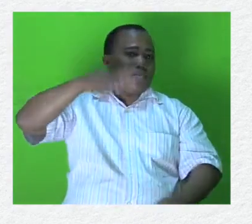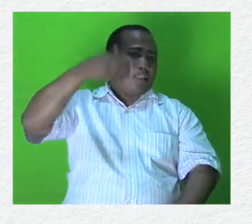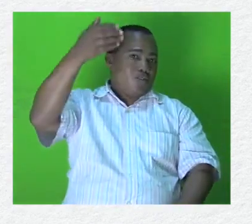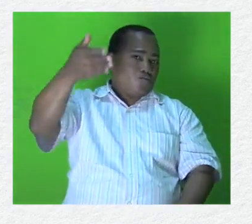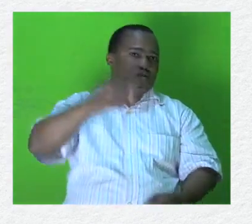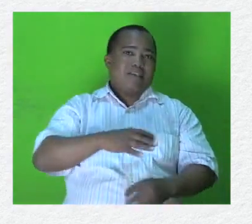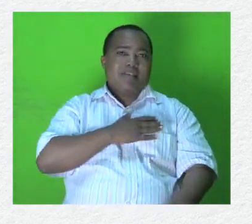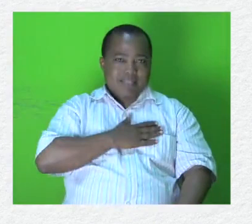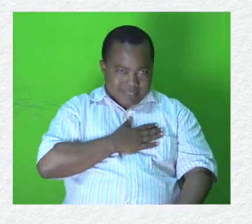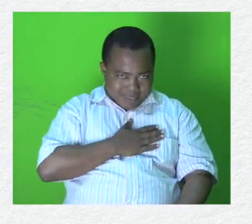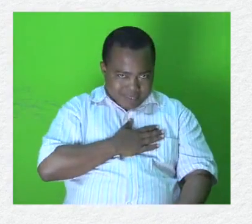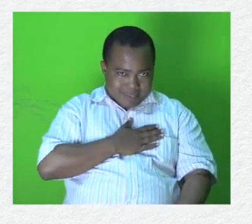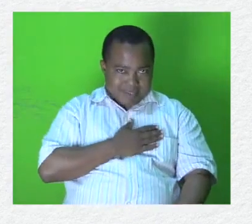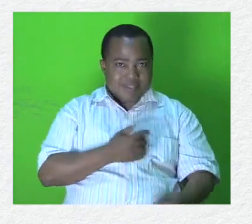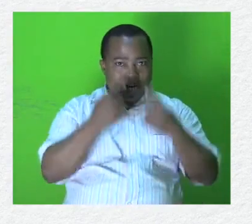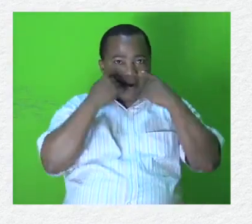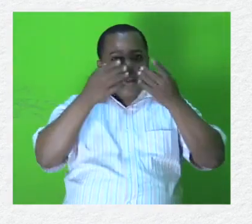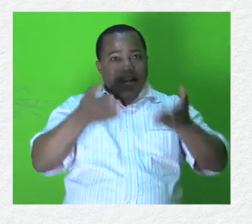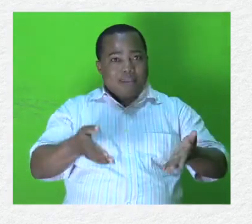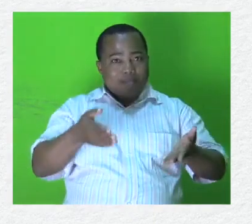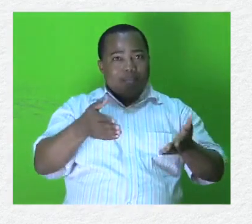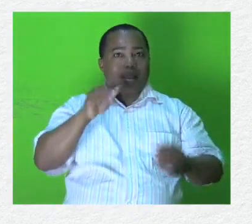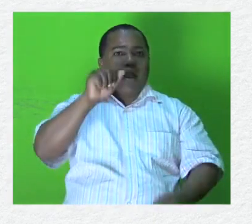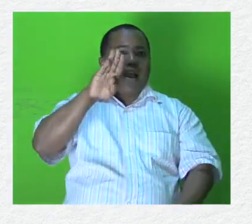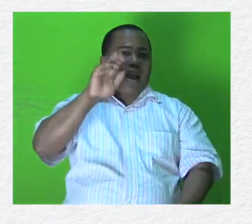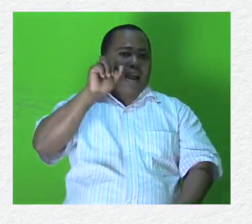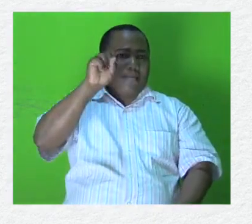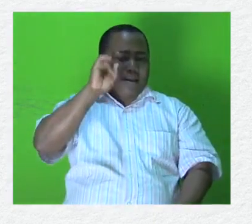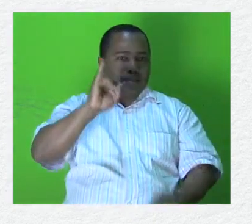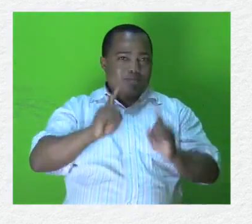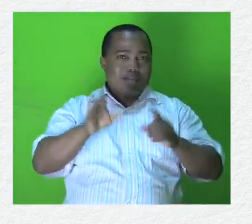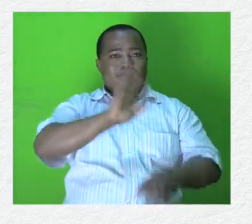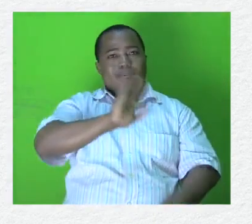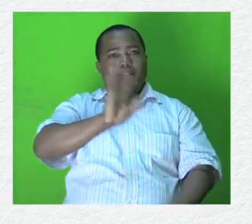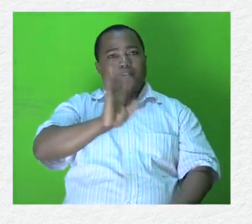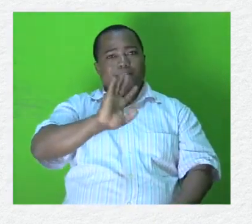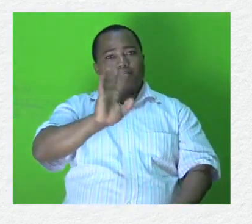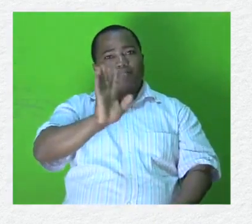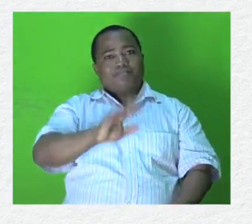Thank you to be with me, Mr. Mlungu. Bye.